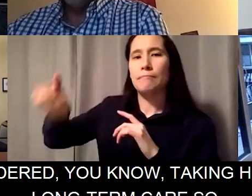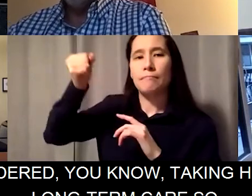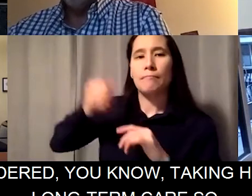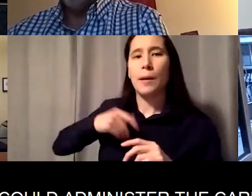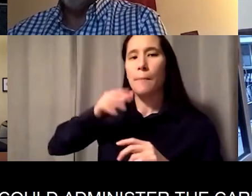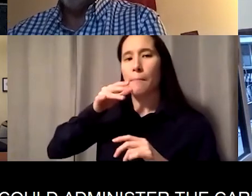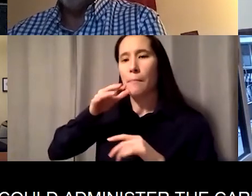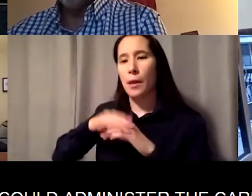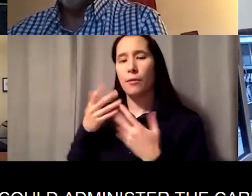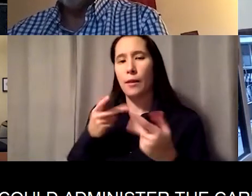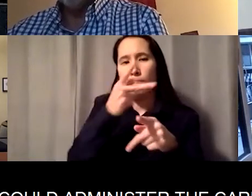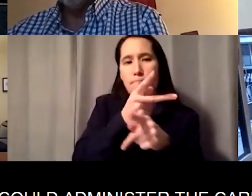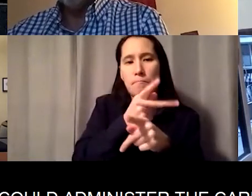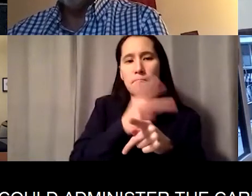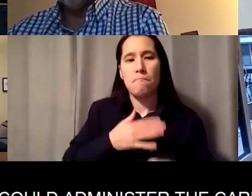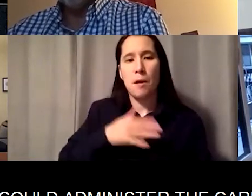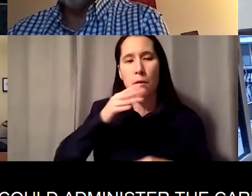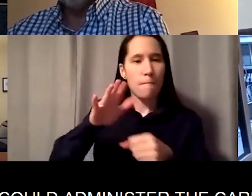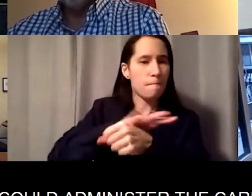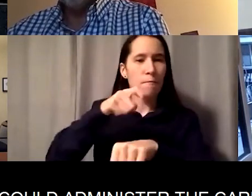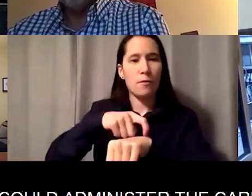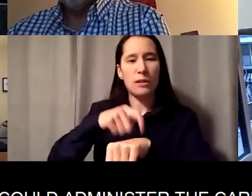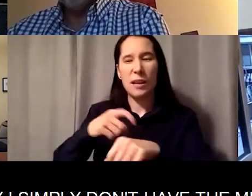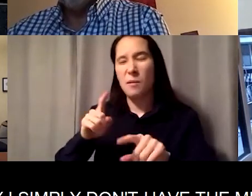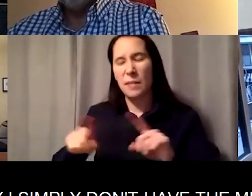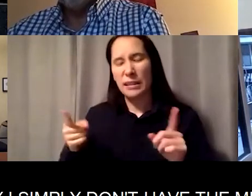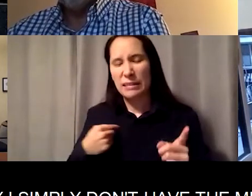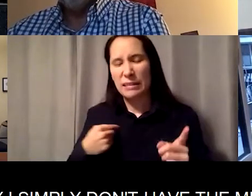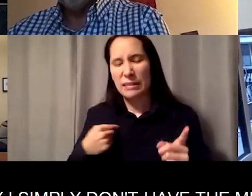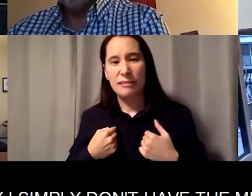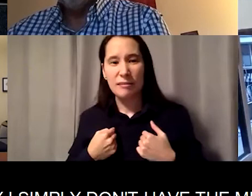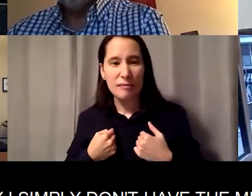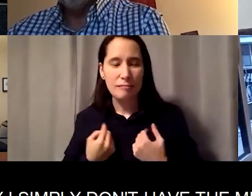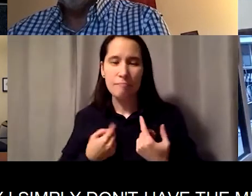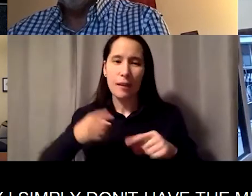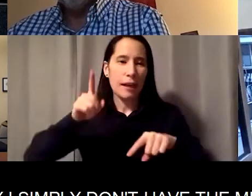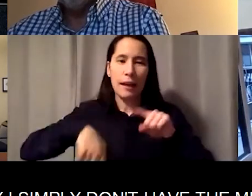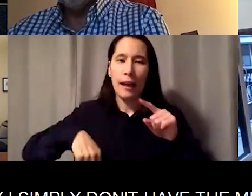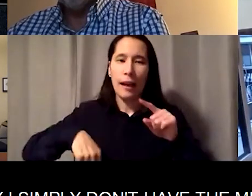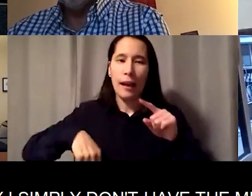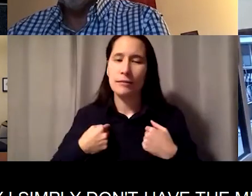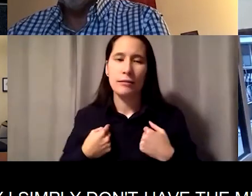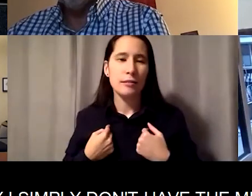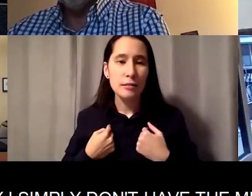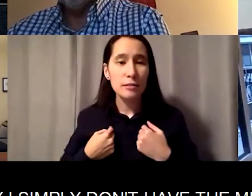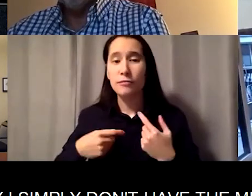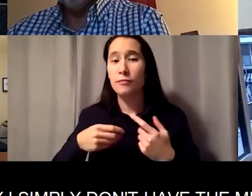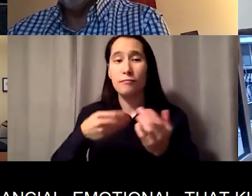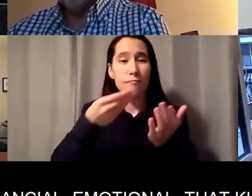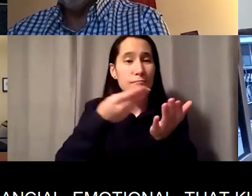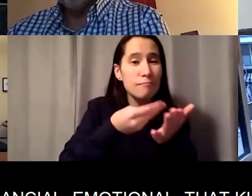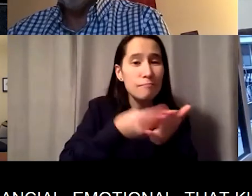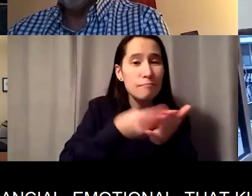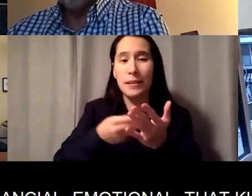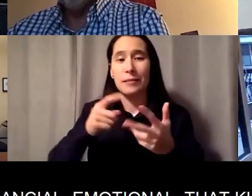I could administer the care. But unfortunately, I simply don't have the means, whether it be financial,